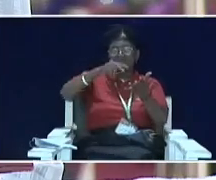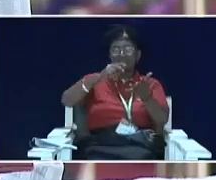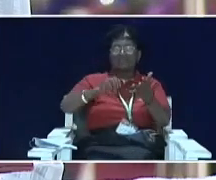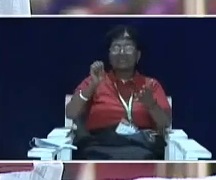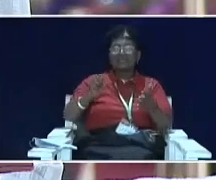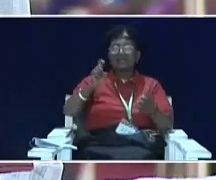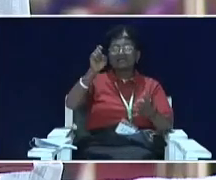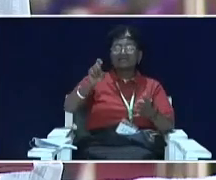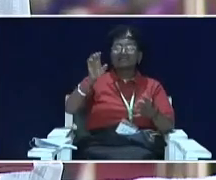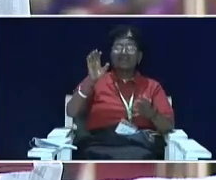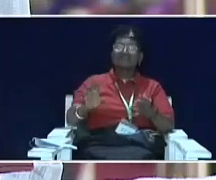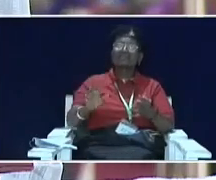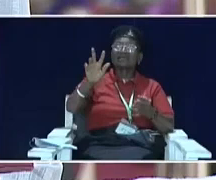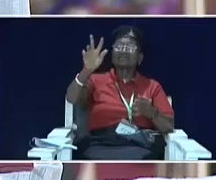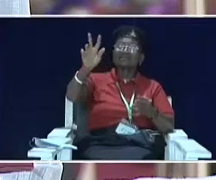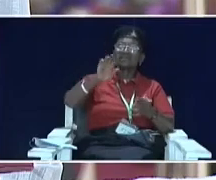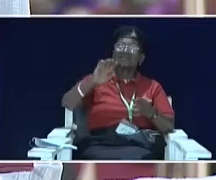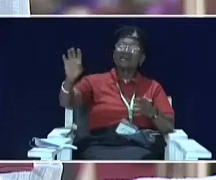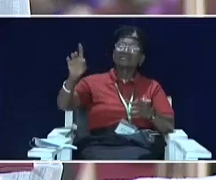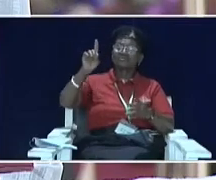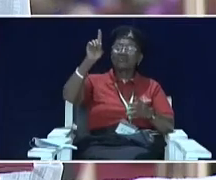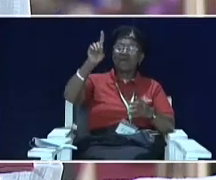verses 1 and 2.